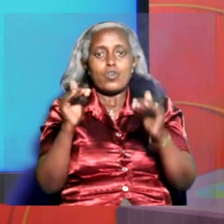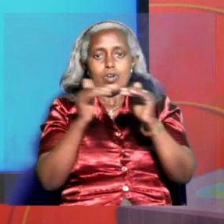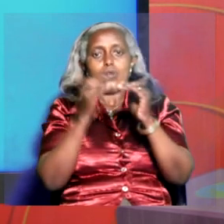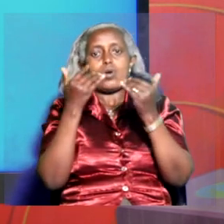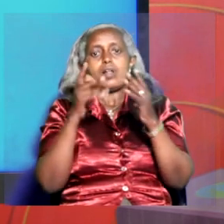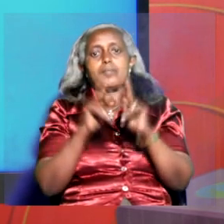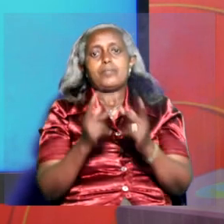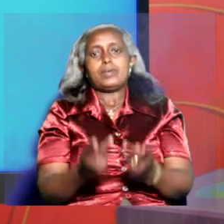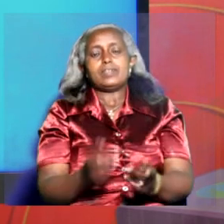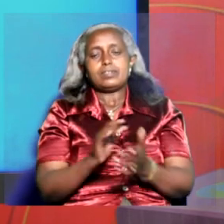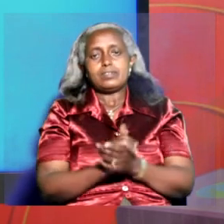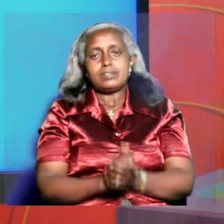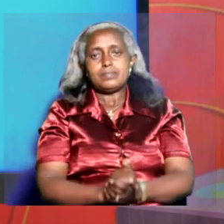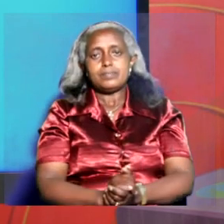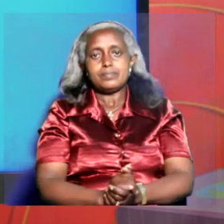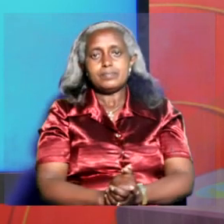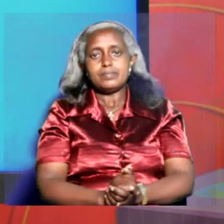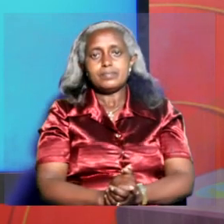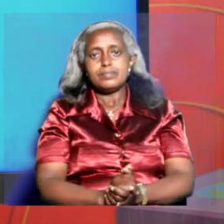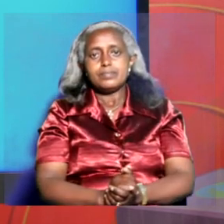parts.